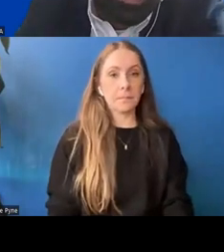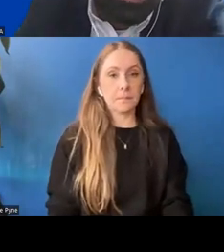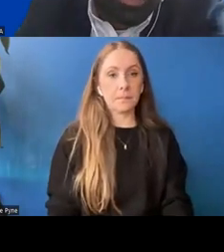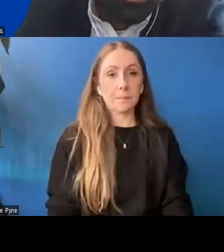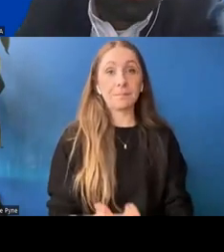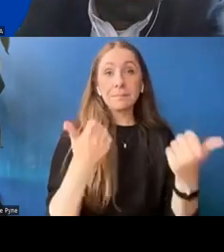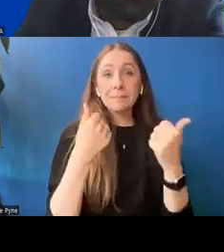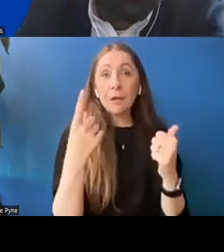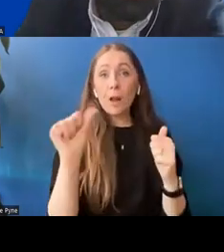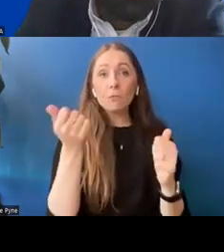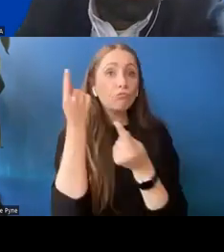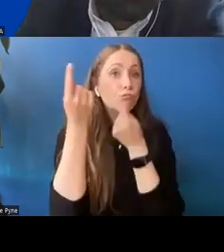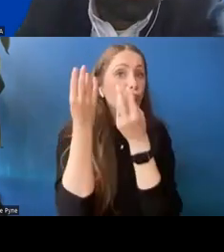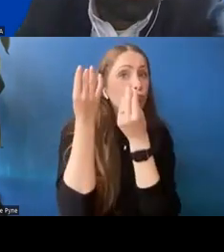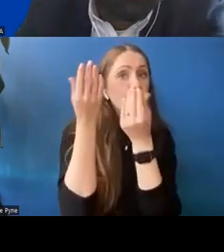Anyone else have thoughts?